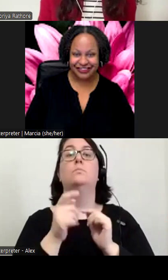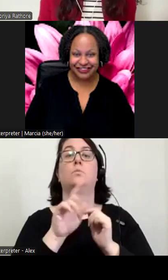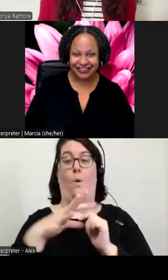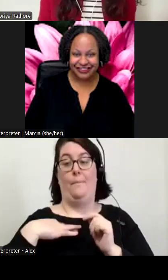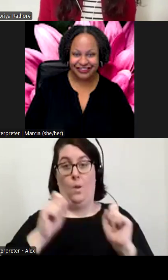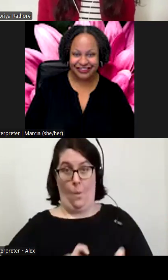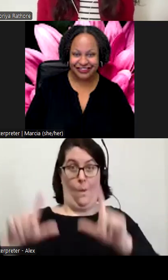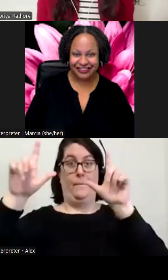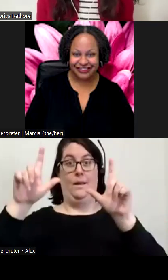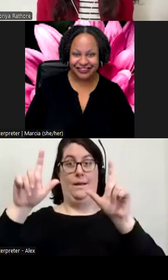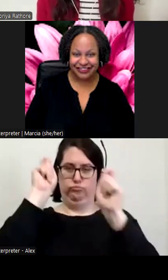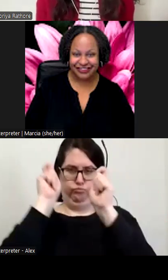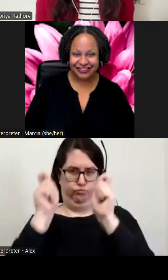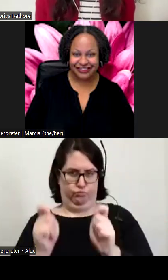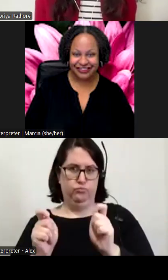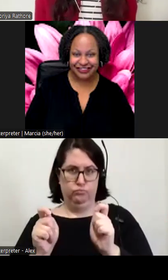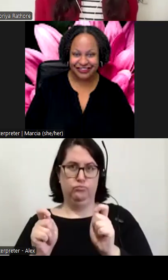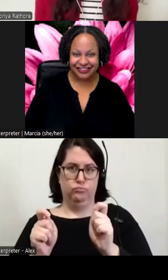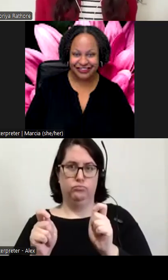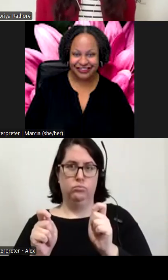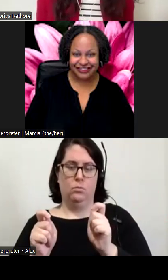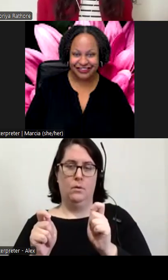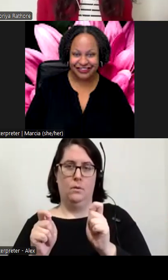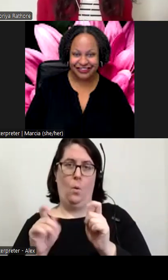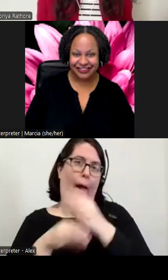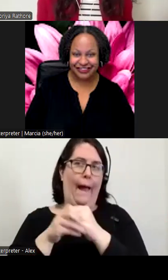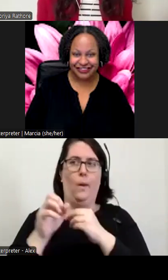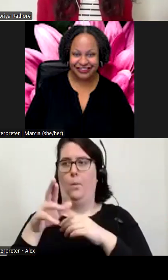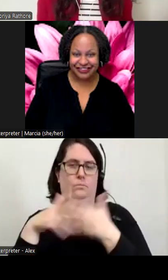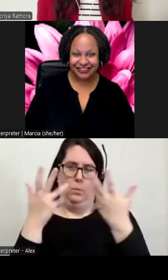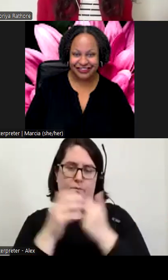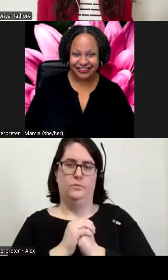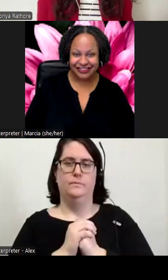application and make the change that's being requested.